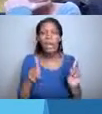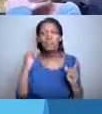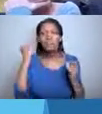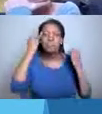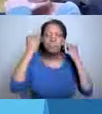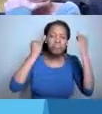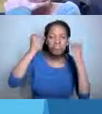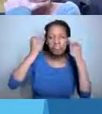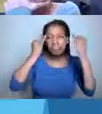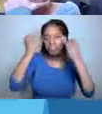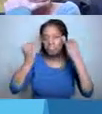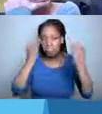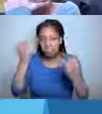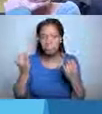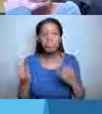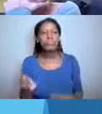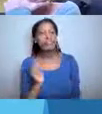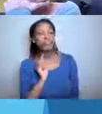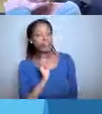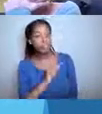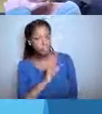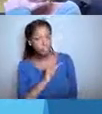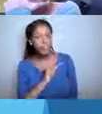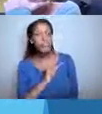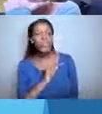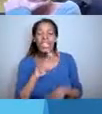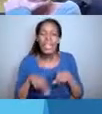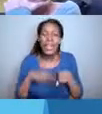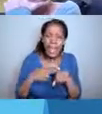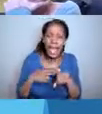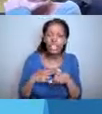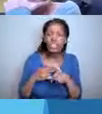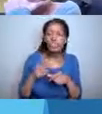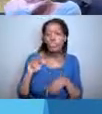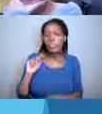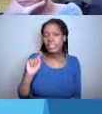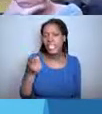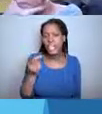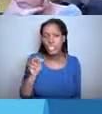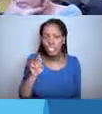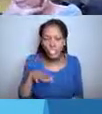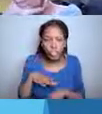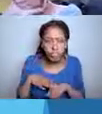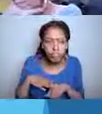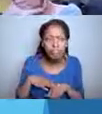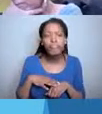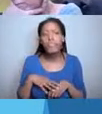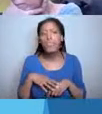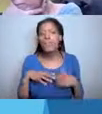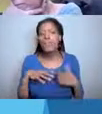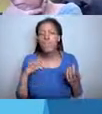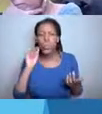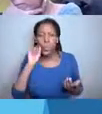um again sort of those natural textures natural feels again part of those cool colors um